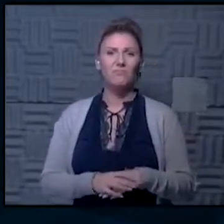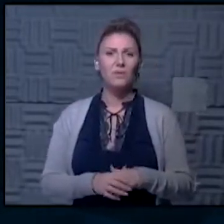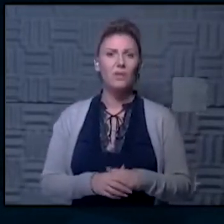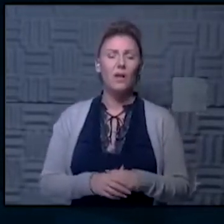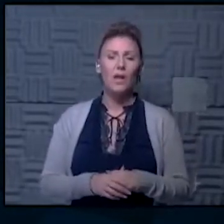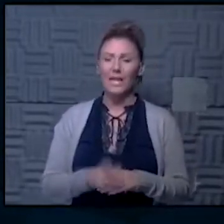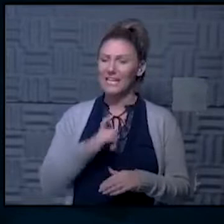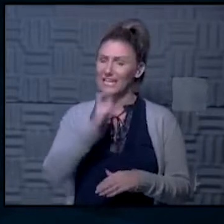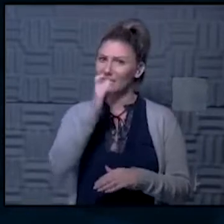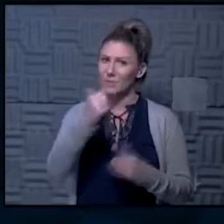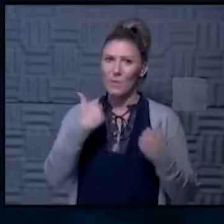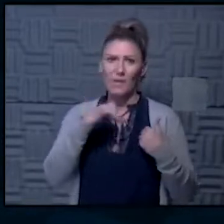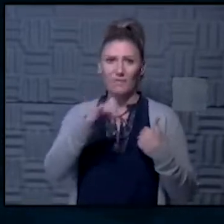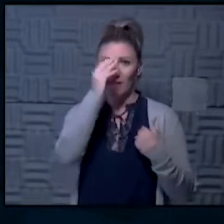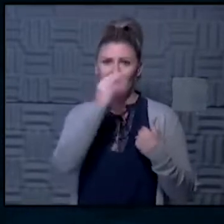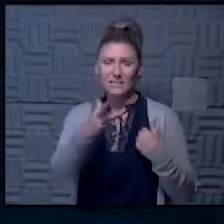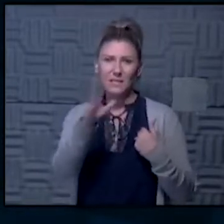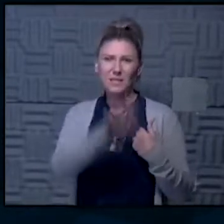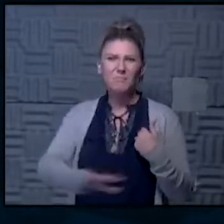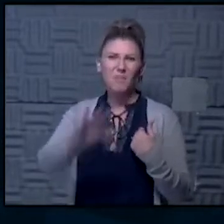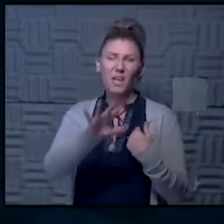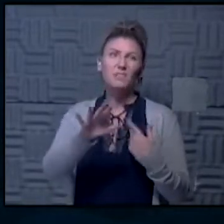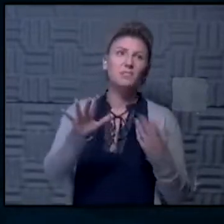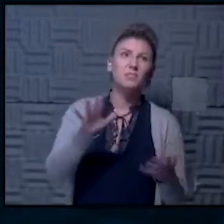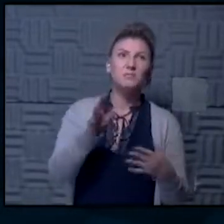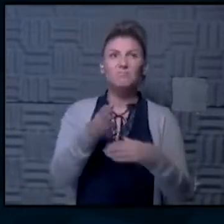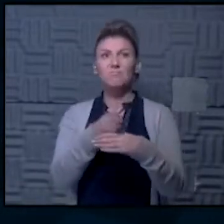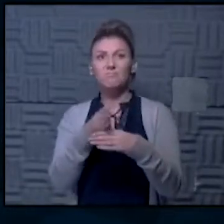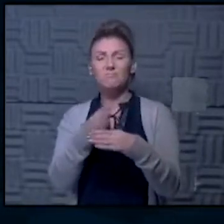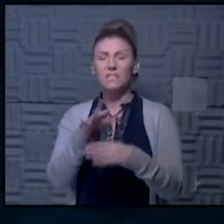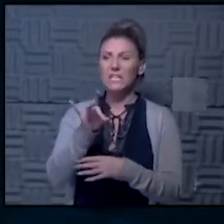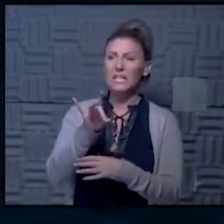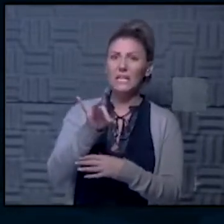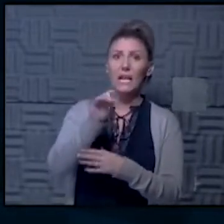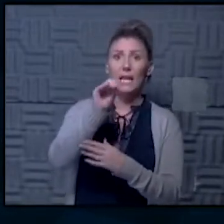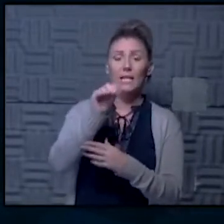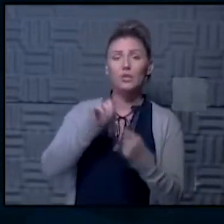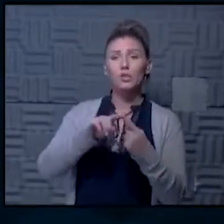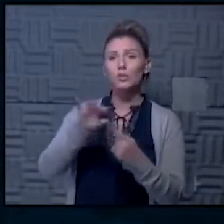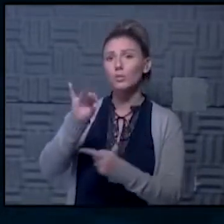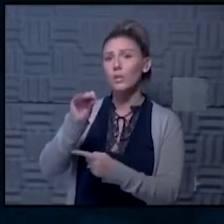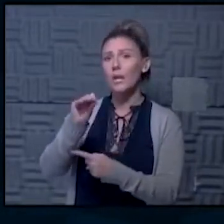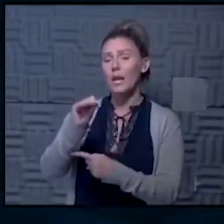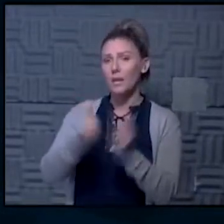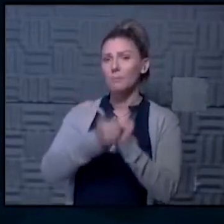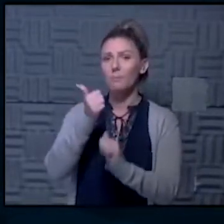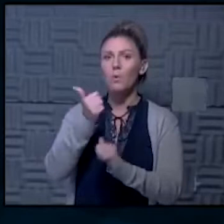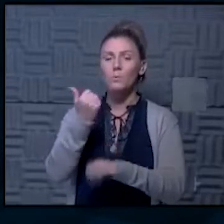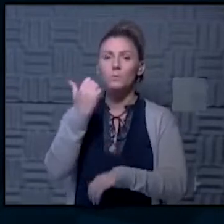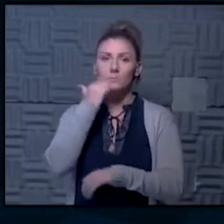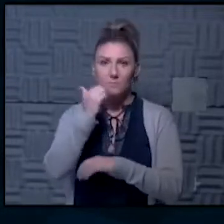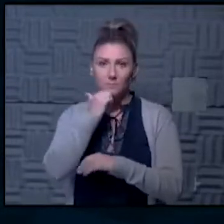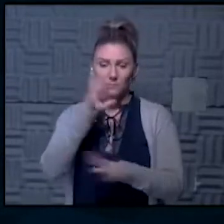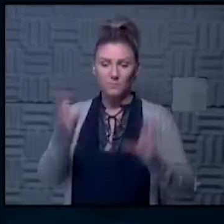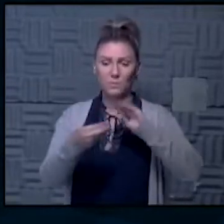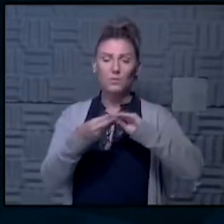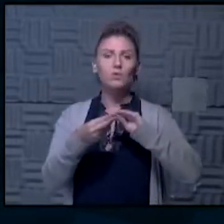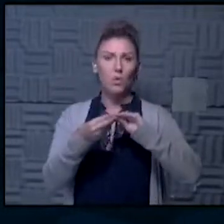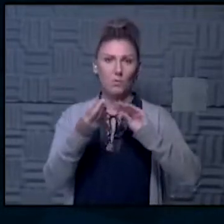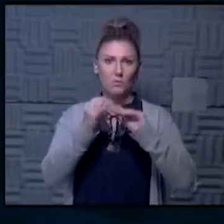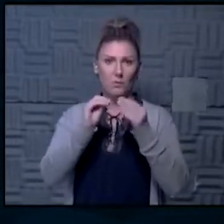up. I don't have that data right now, but it's we're running around between 80 and 90 most days is our total hospital